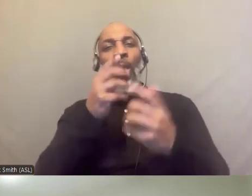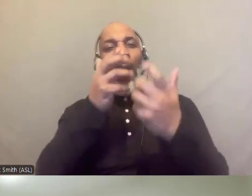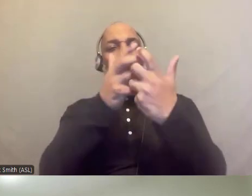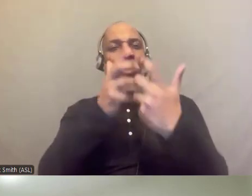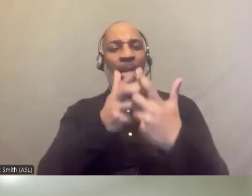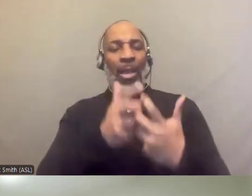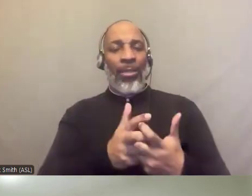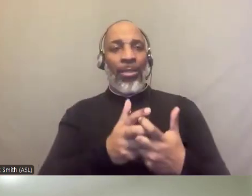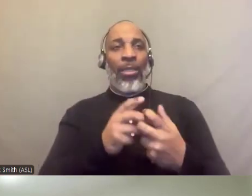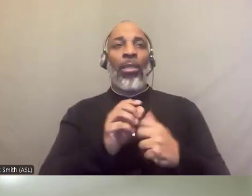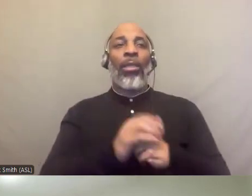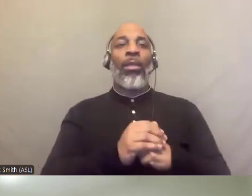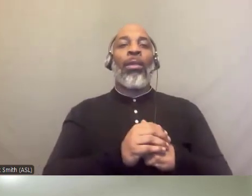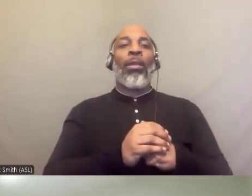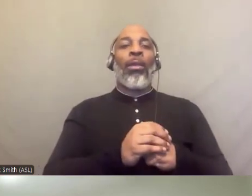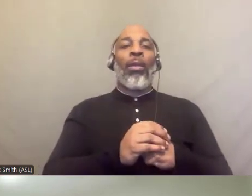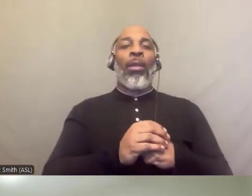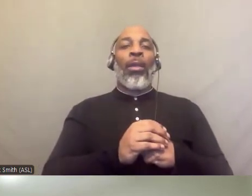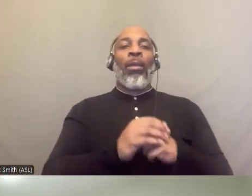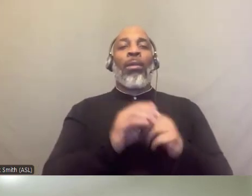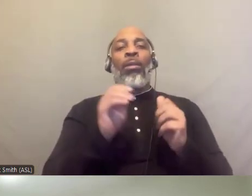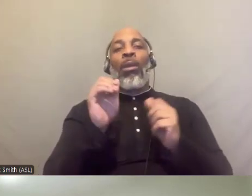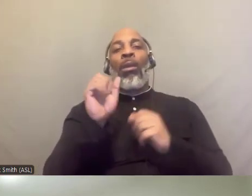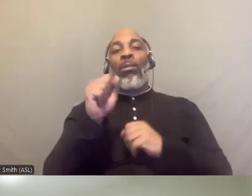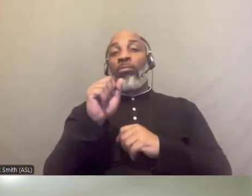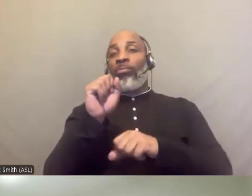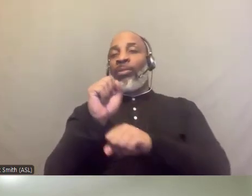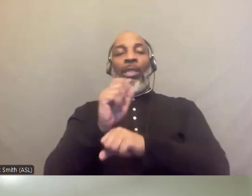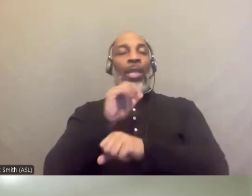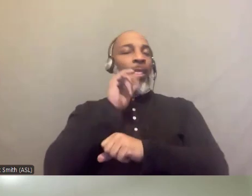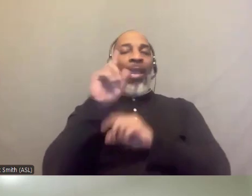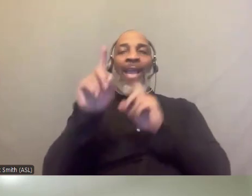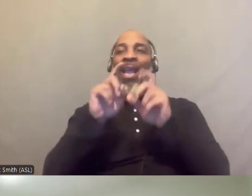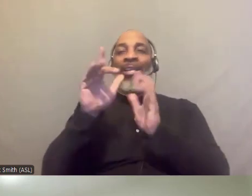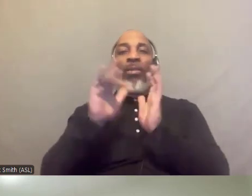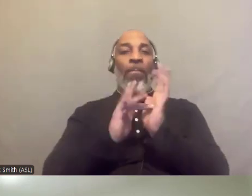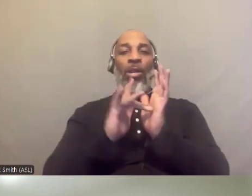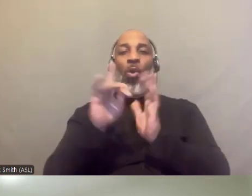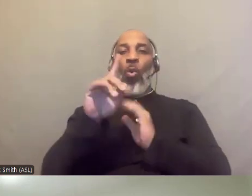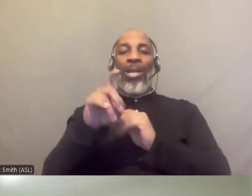for people with observable disabilities. Employers still can't ask medical questions